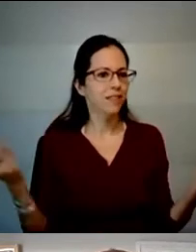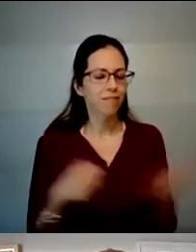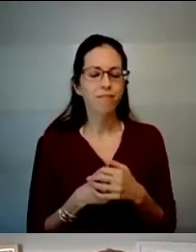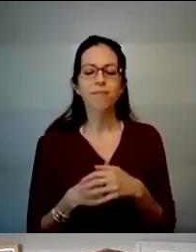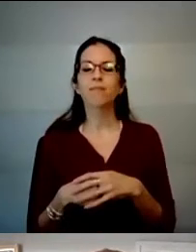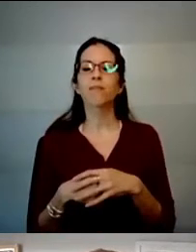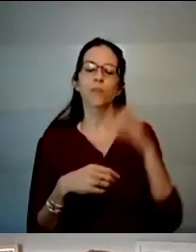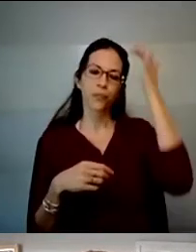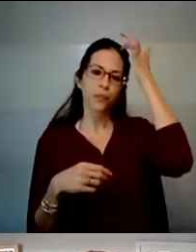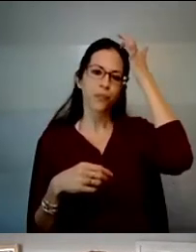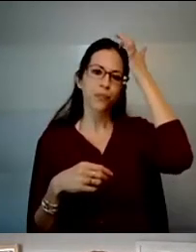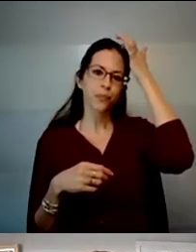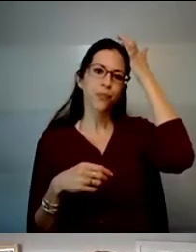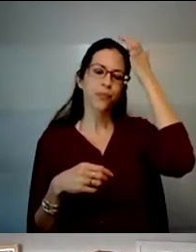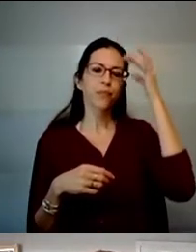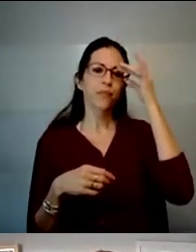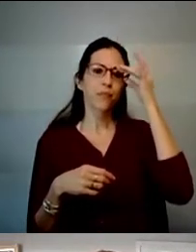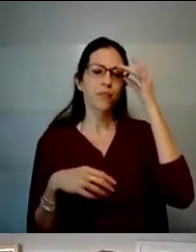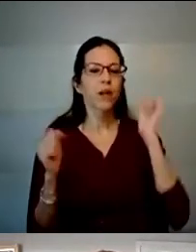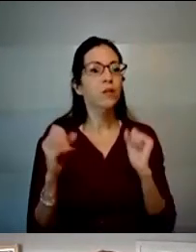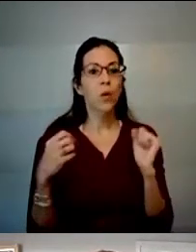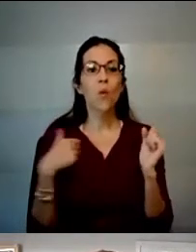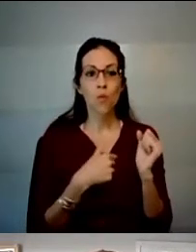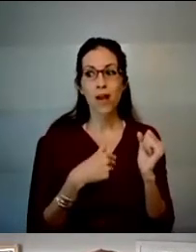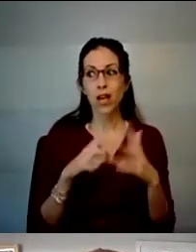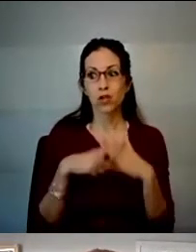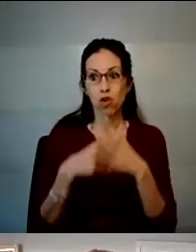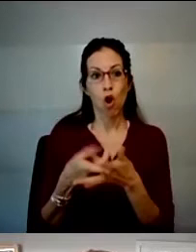And so we started talking to them